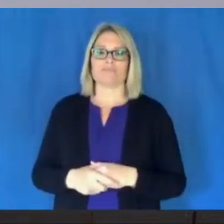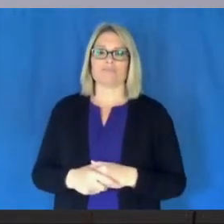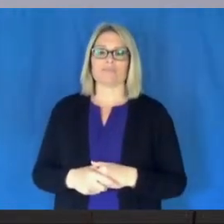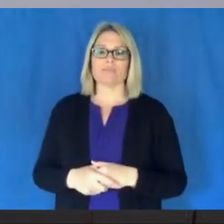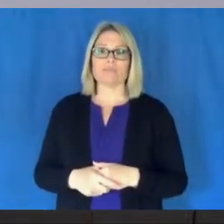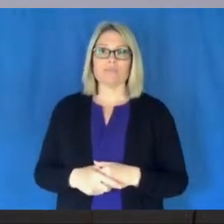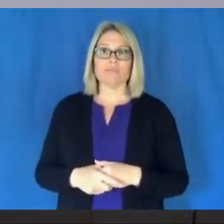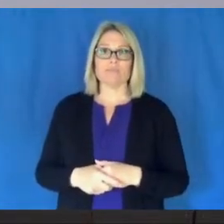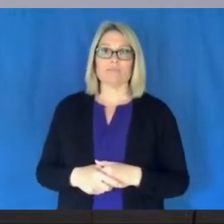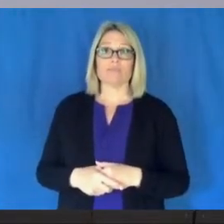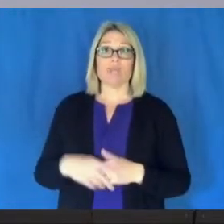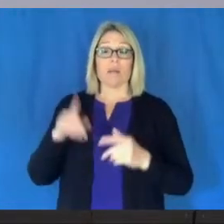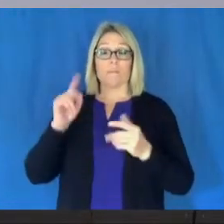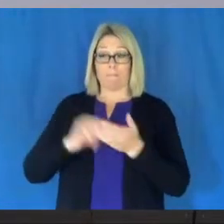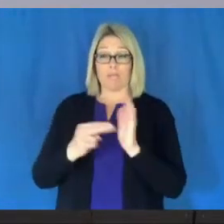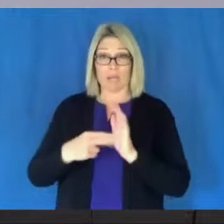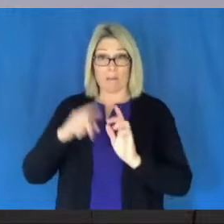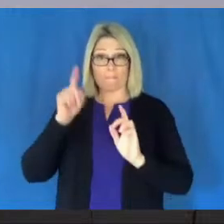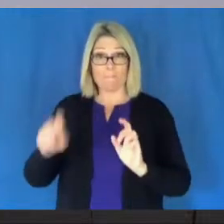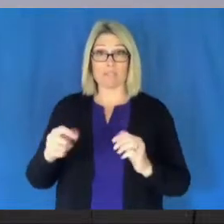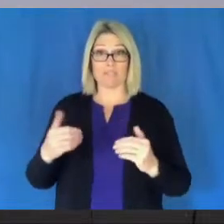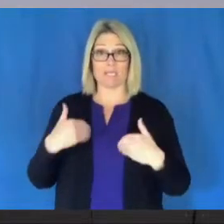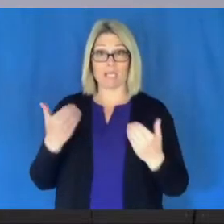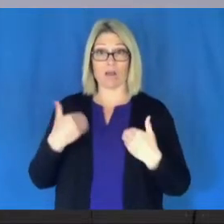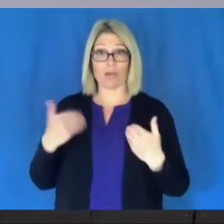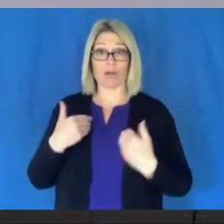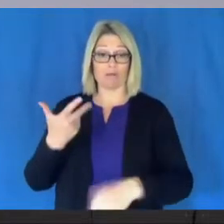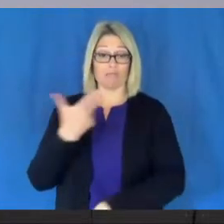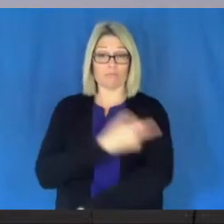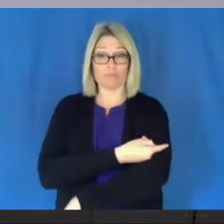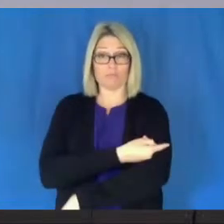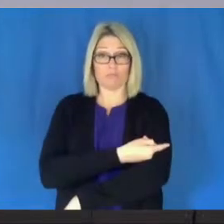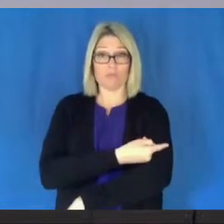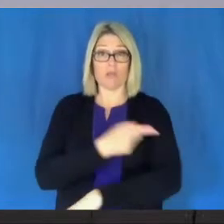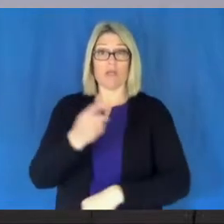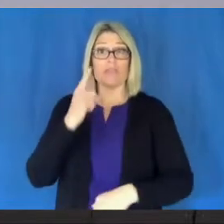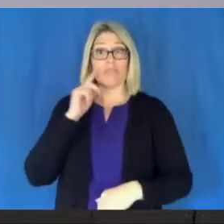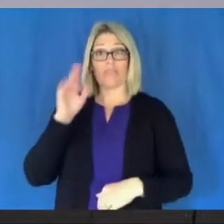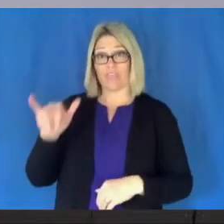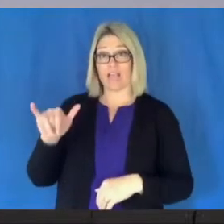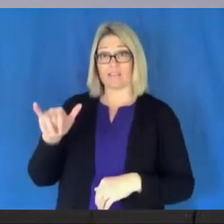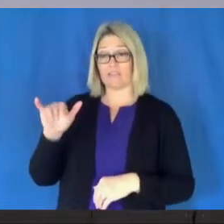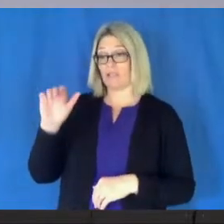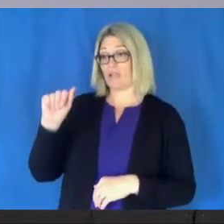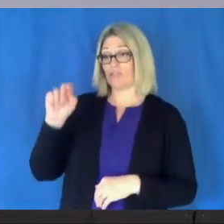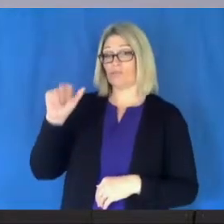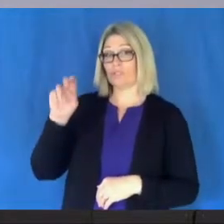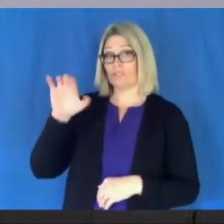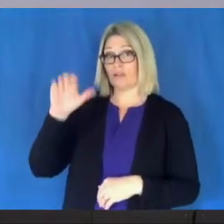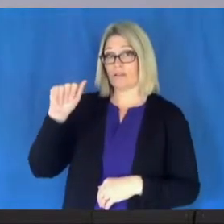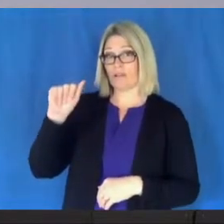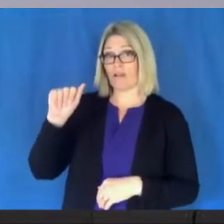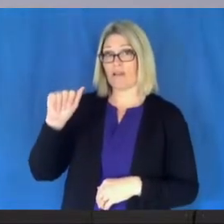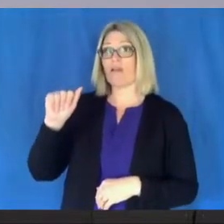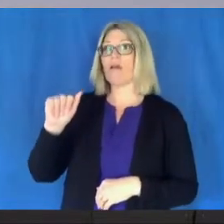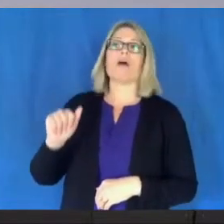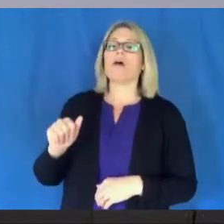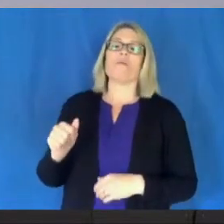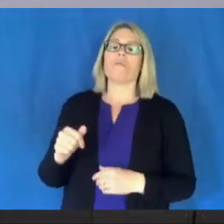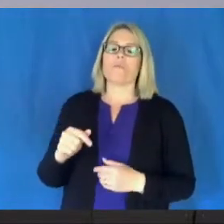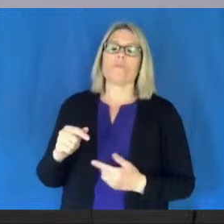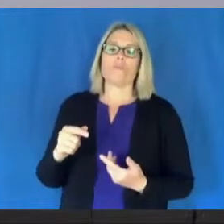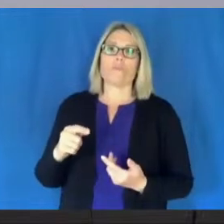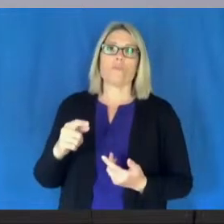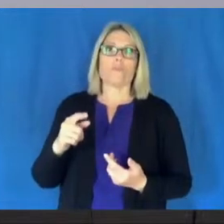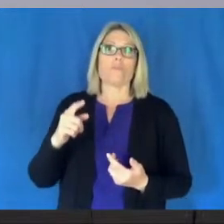have an earlier or younger age for that viral vector vaccine at this point in time. We've realized how